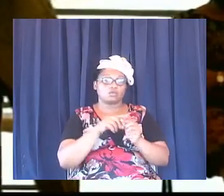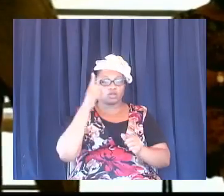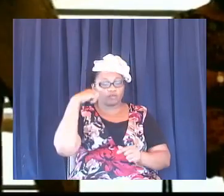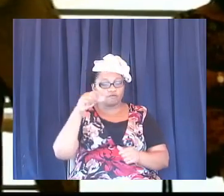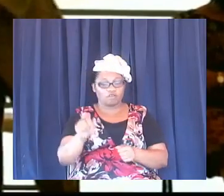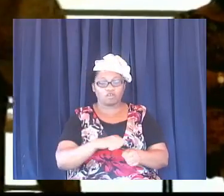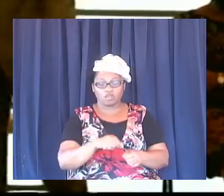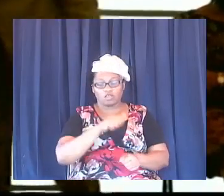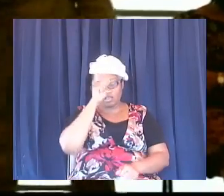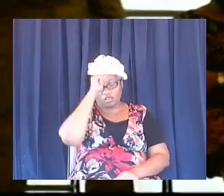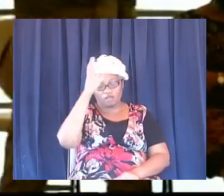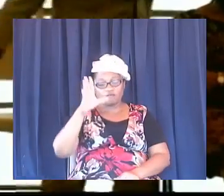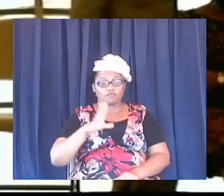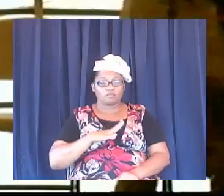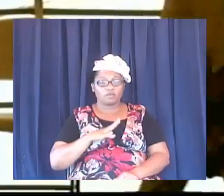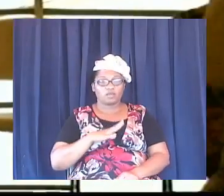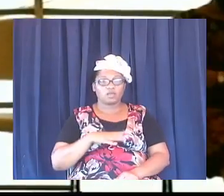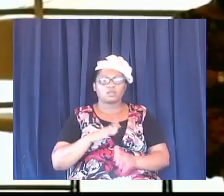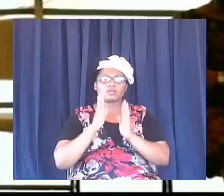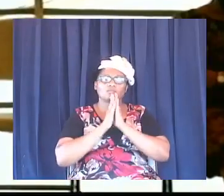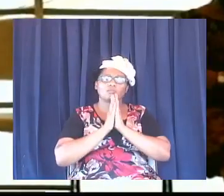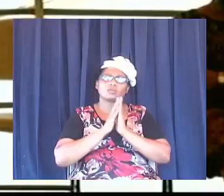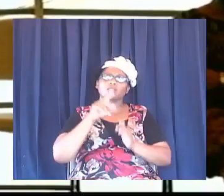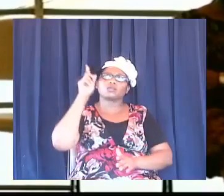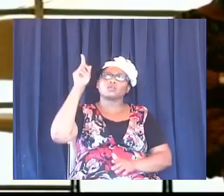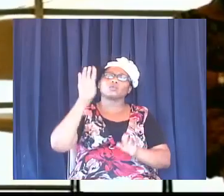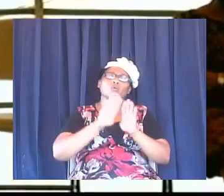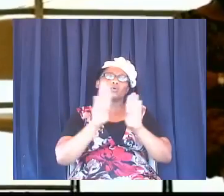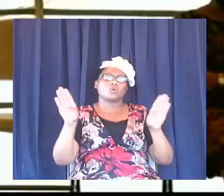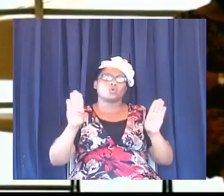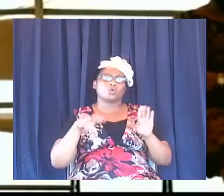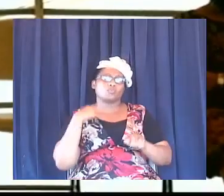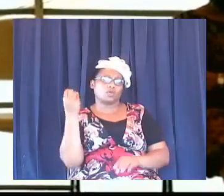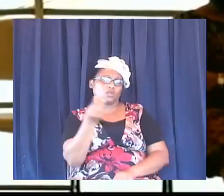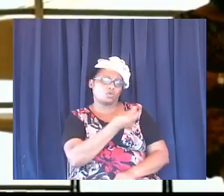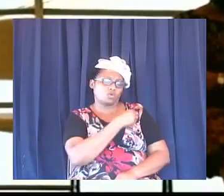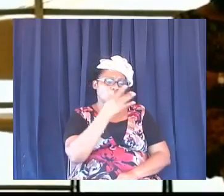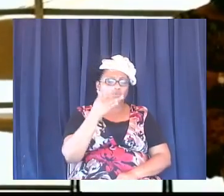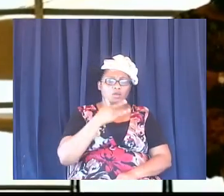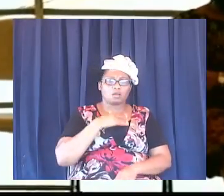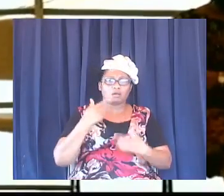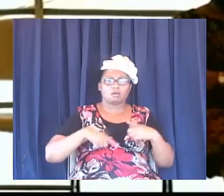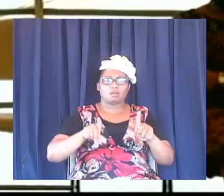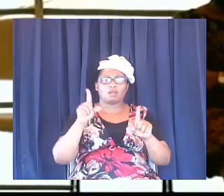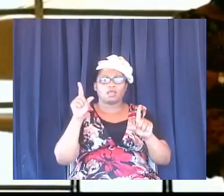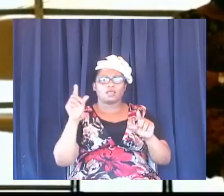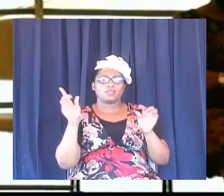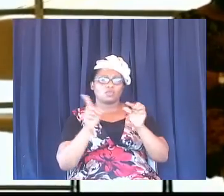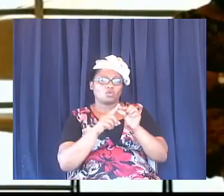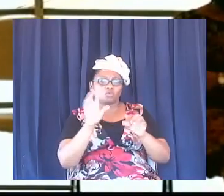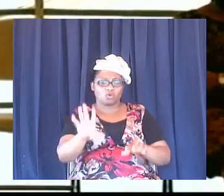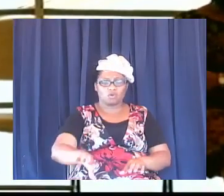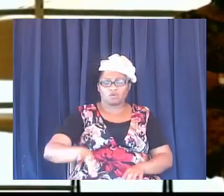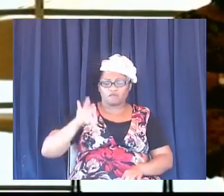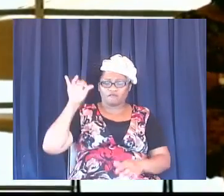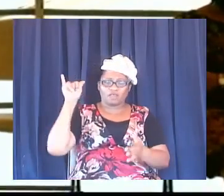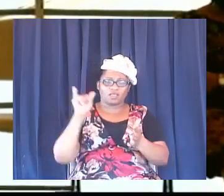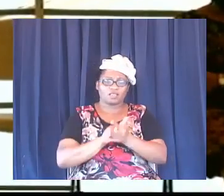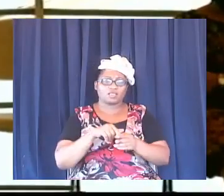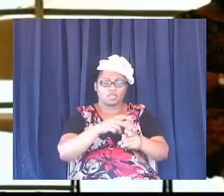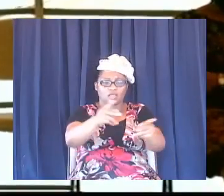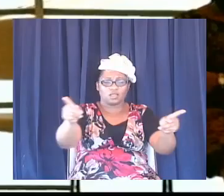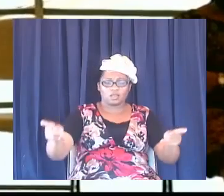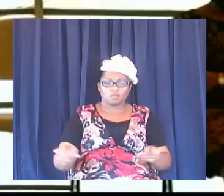will open our hearts and let the word find that place in our hearts. I pray that you will help